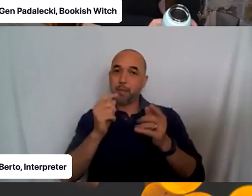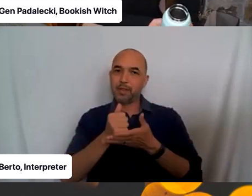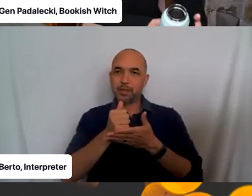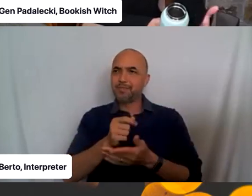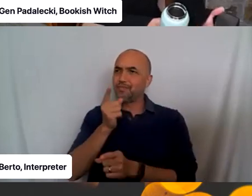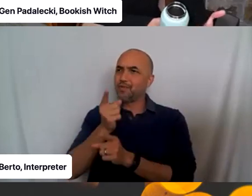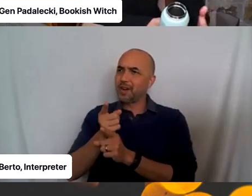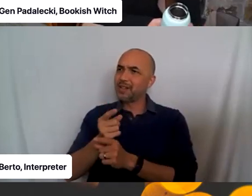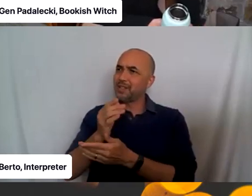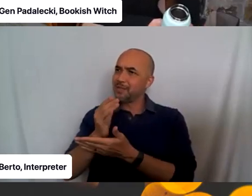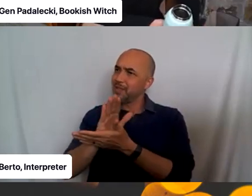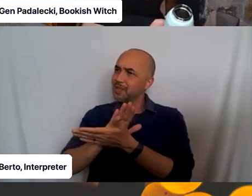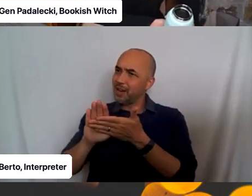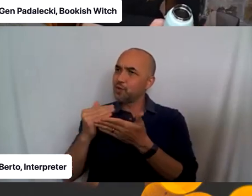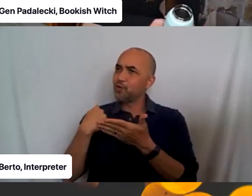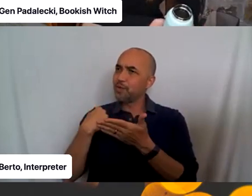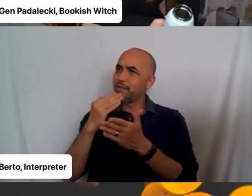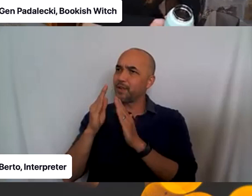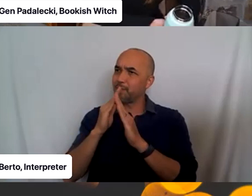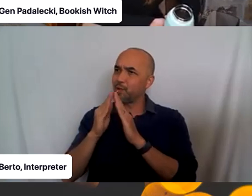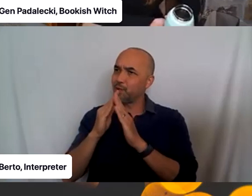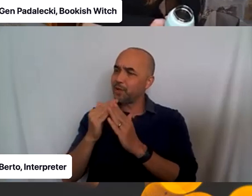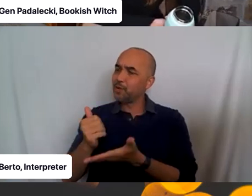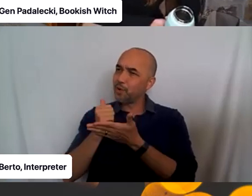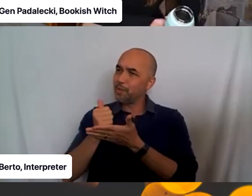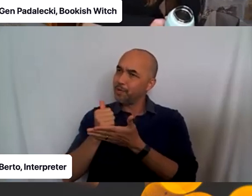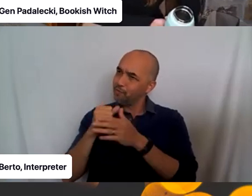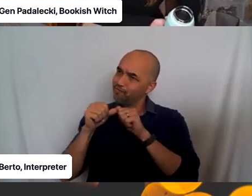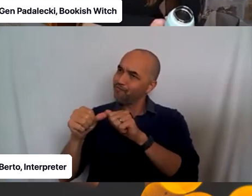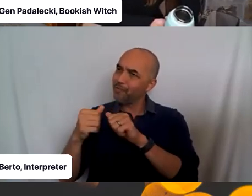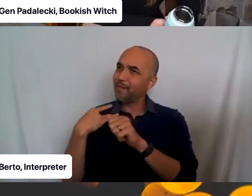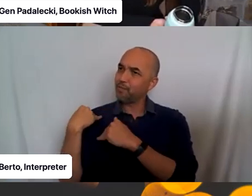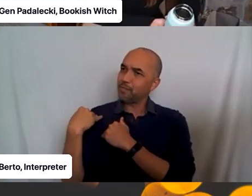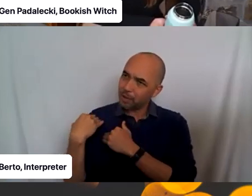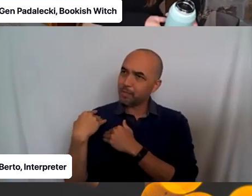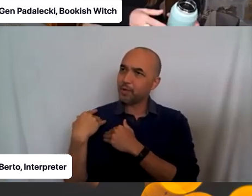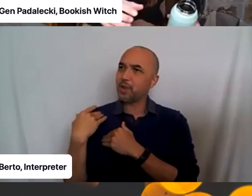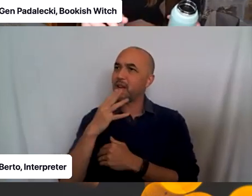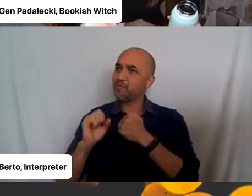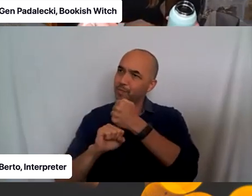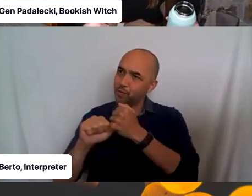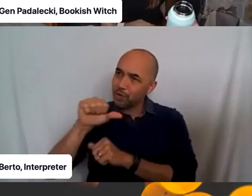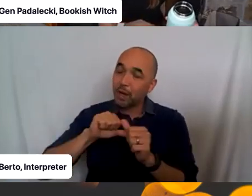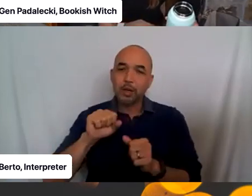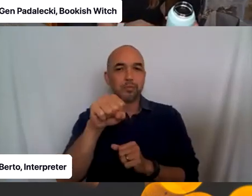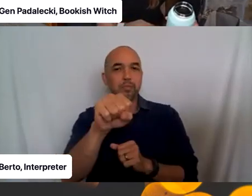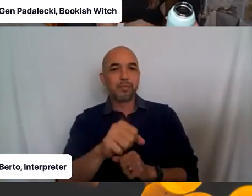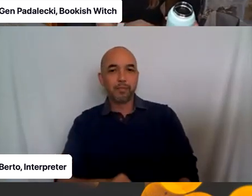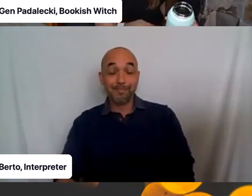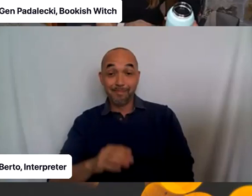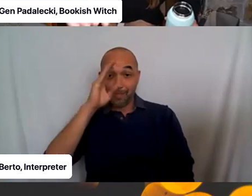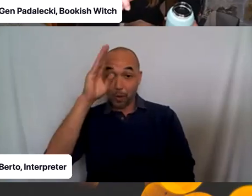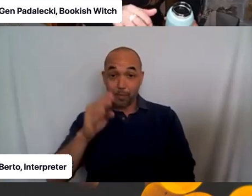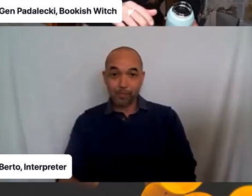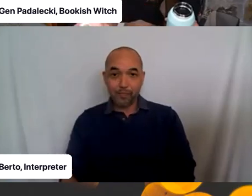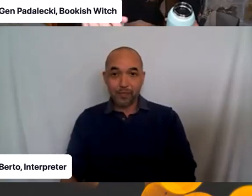other accountable, or that can cheerlead for each other. Totally. Yeah, it's fun. Hi, Rochelle. I